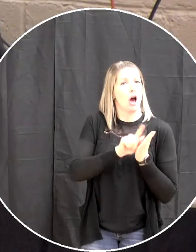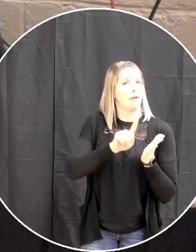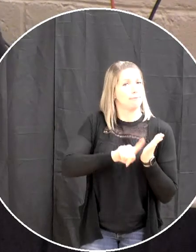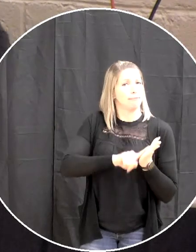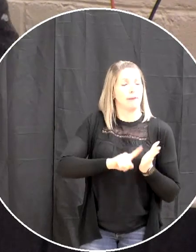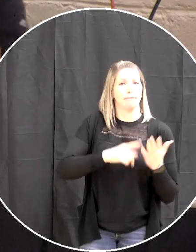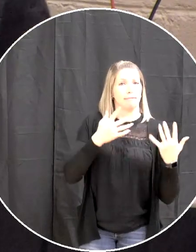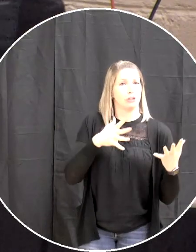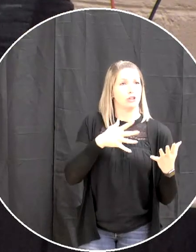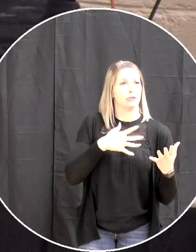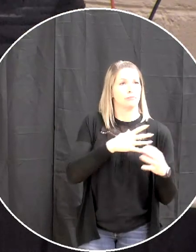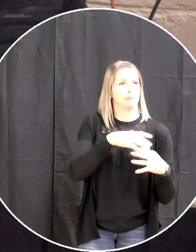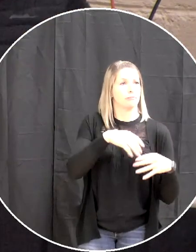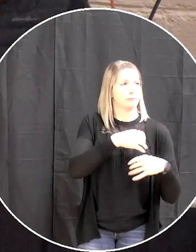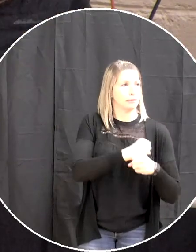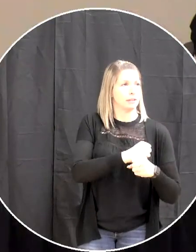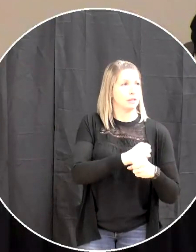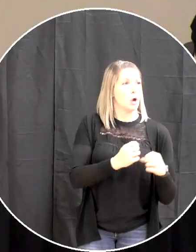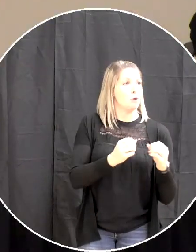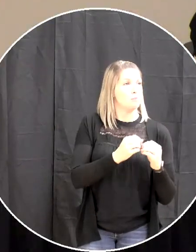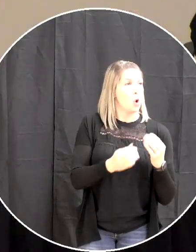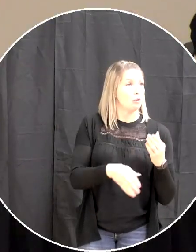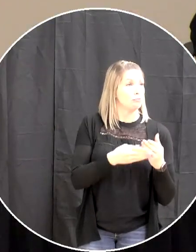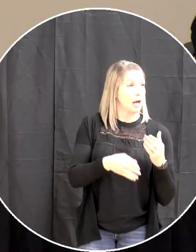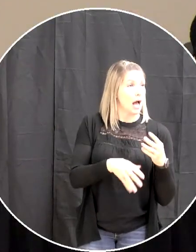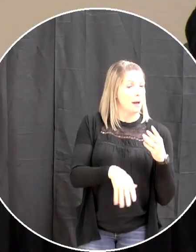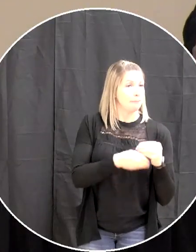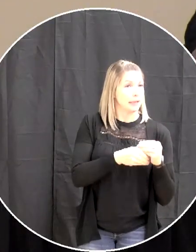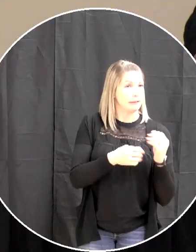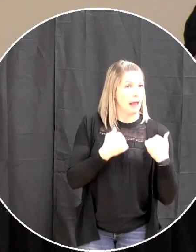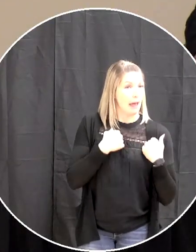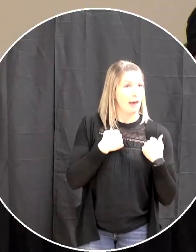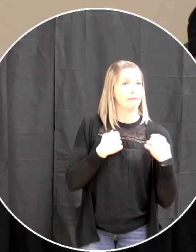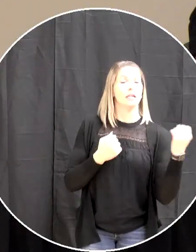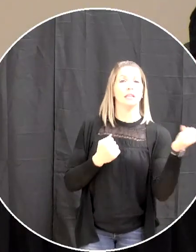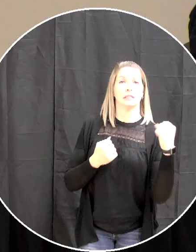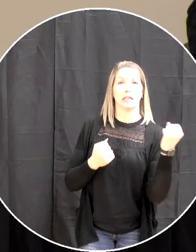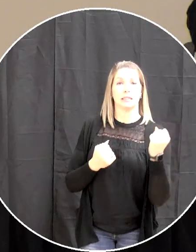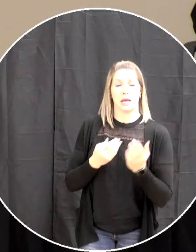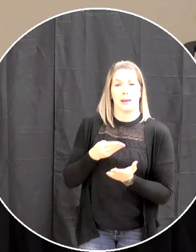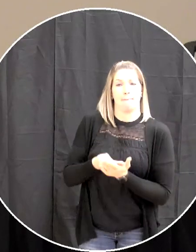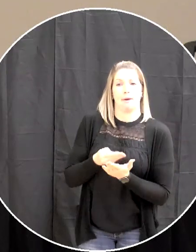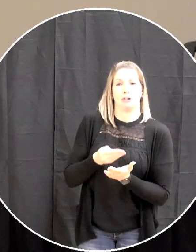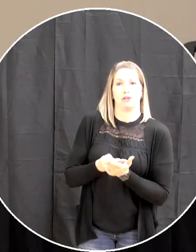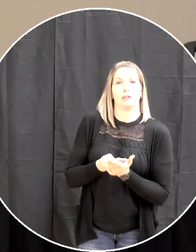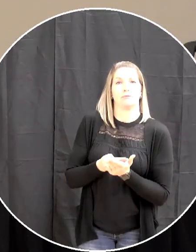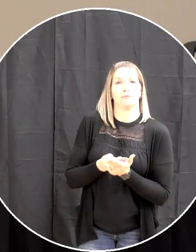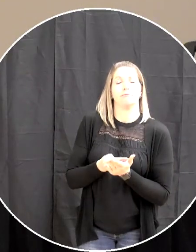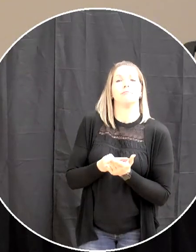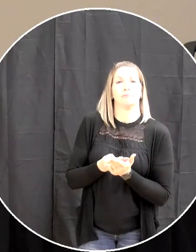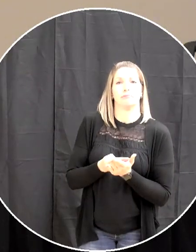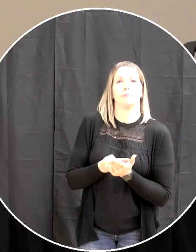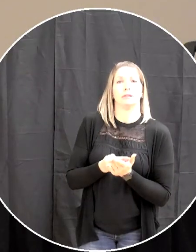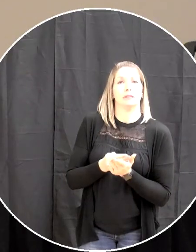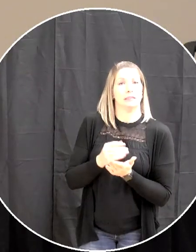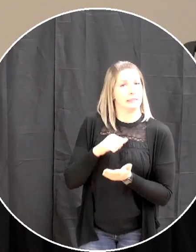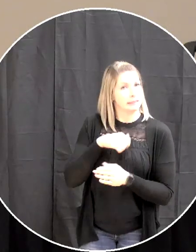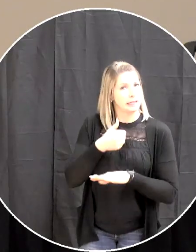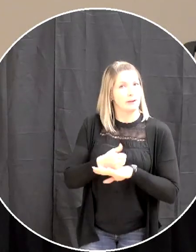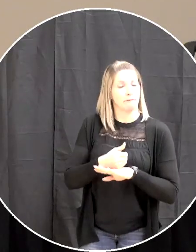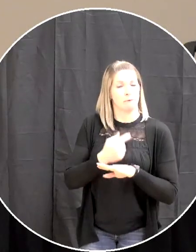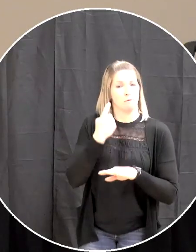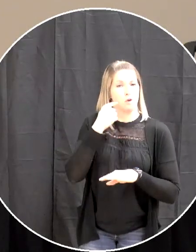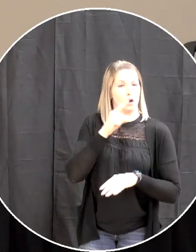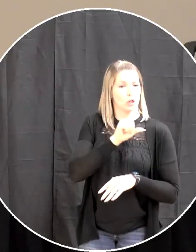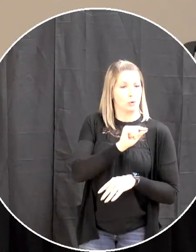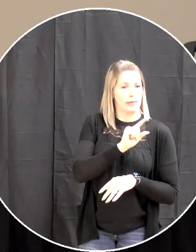Steve. Thank you, Mr. Chair. Yeah, this is the budget allocation for 2020-2021, even though we're almost